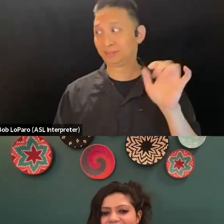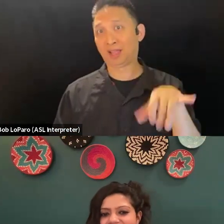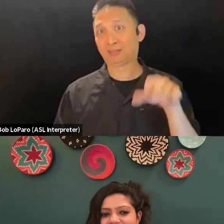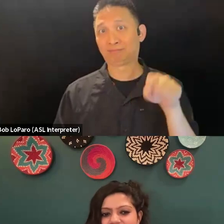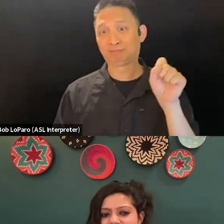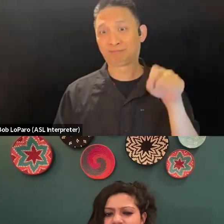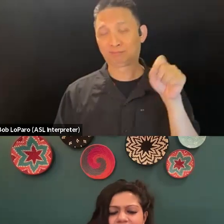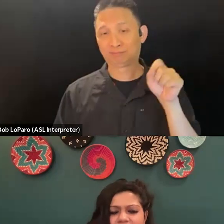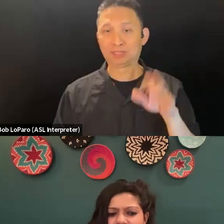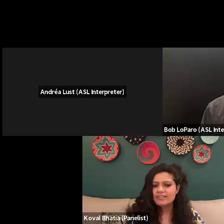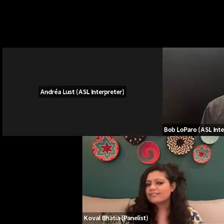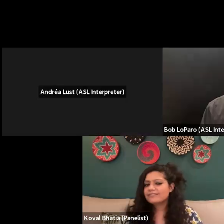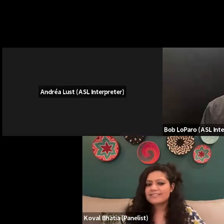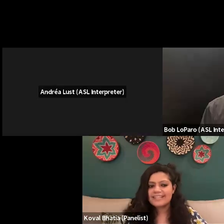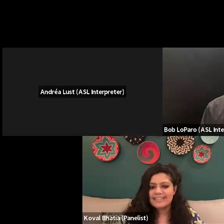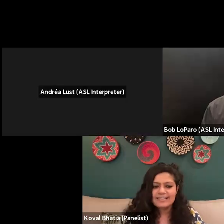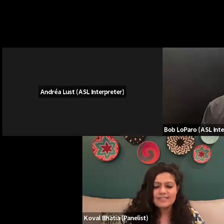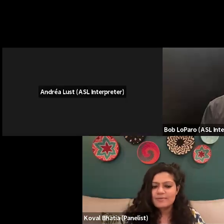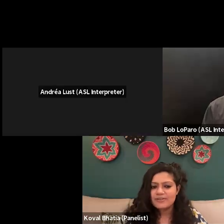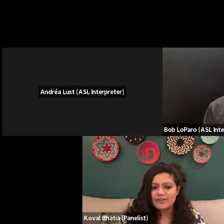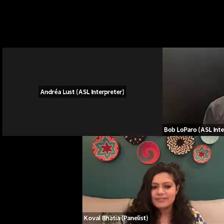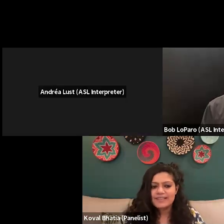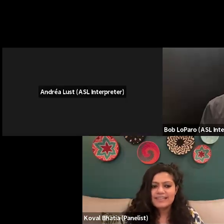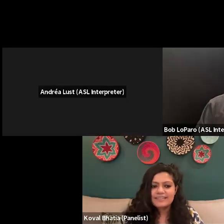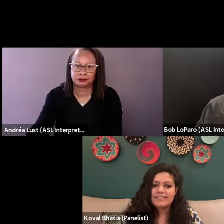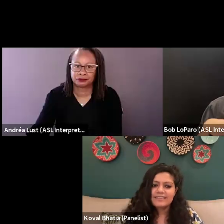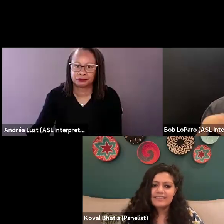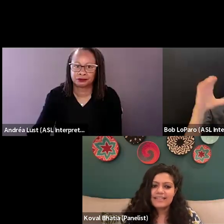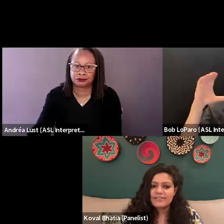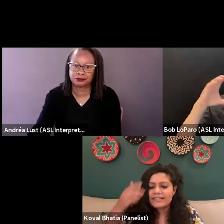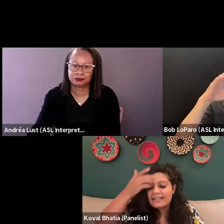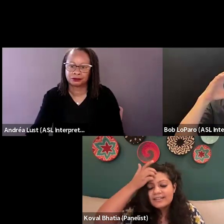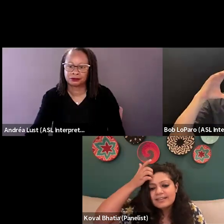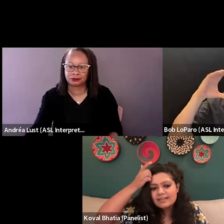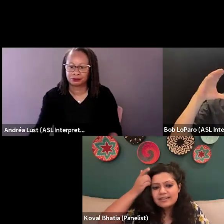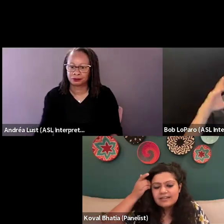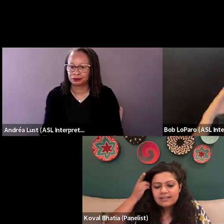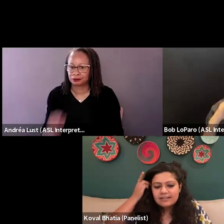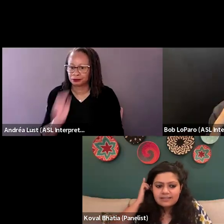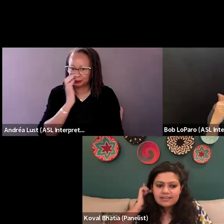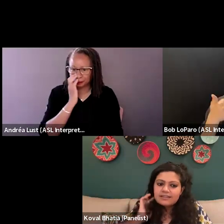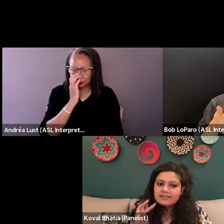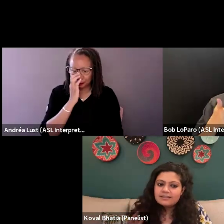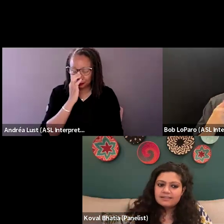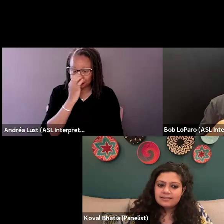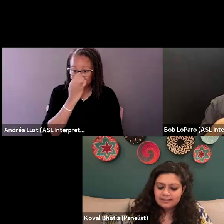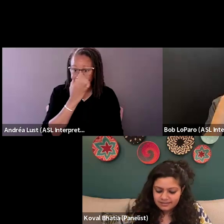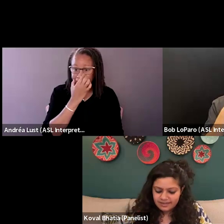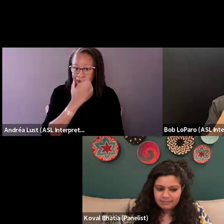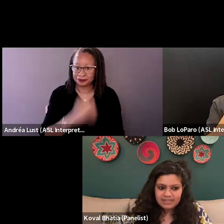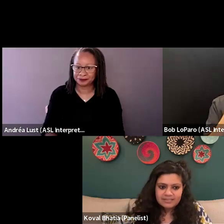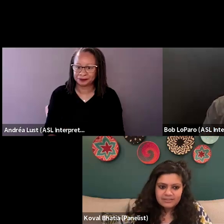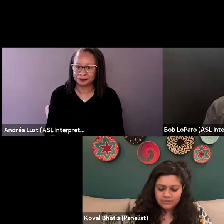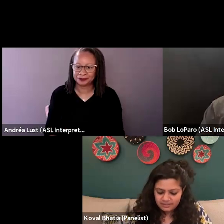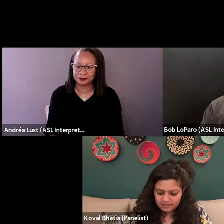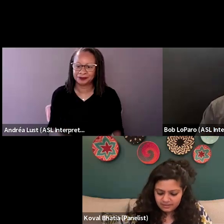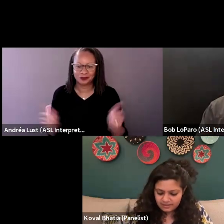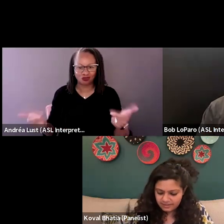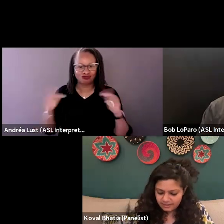where you're always hearing these definitions people are imposing on you. And it does start to impact how you talk about the